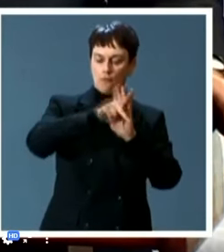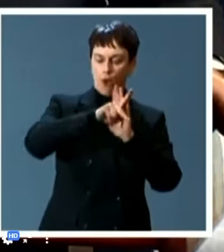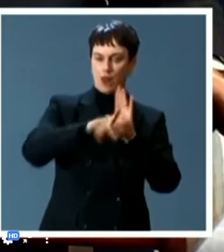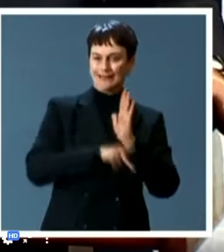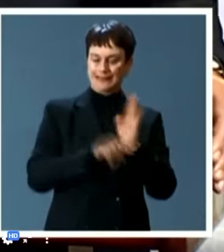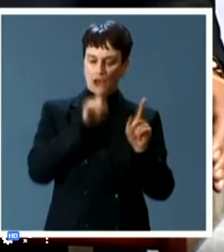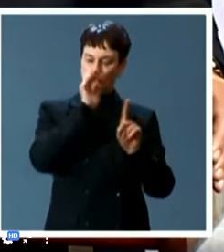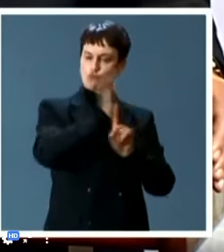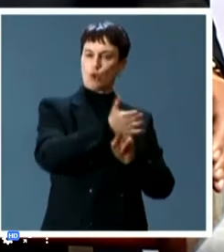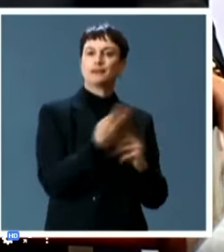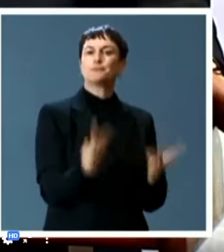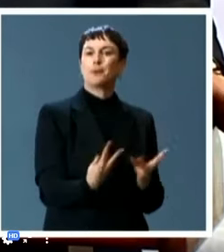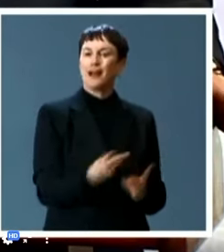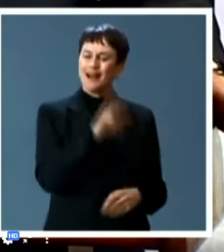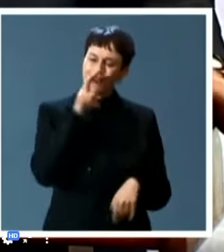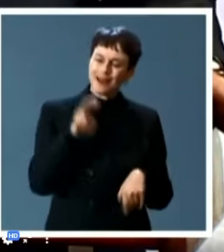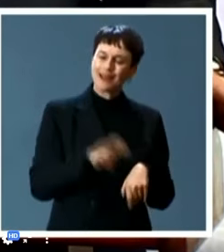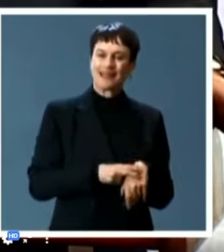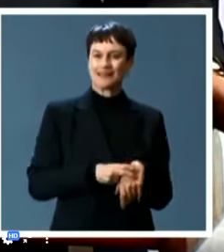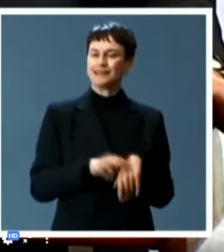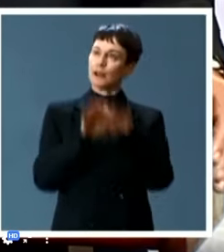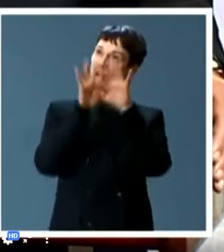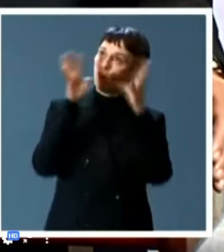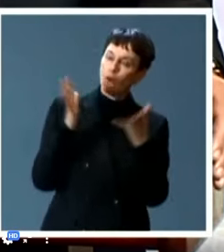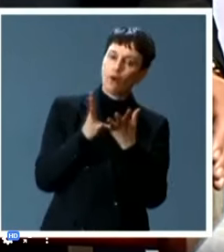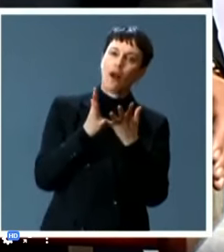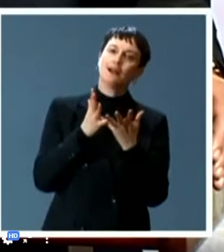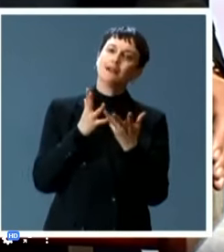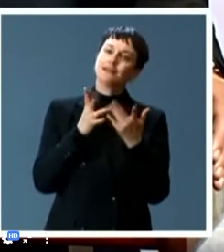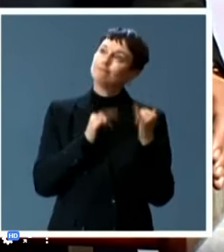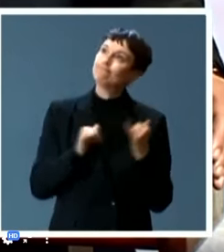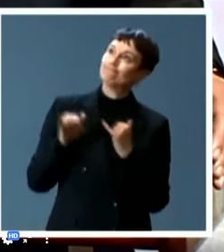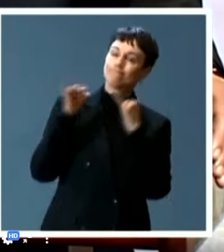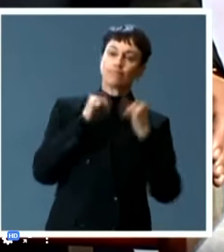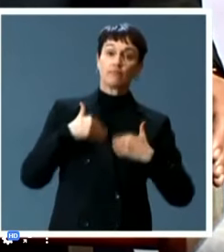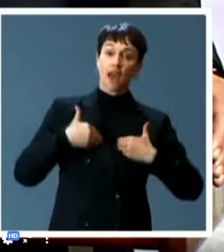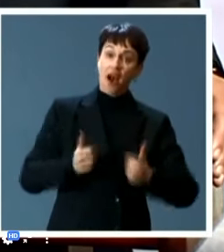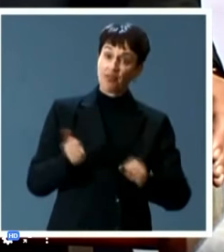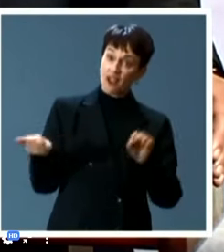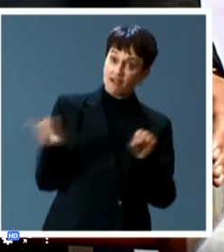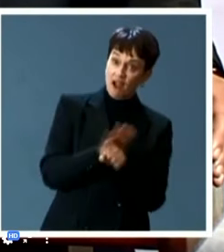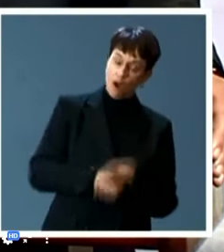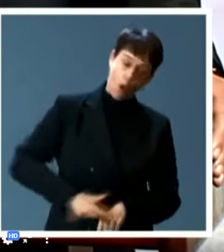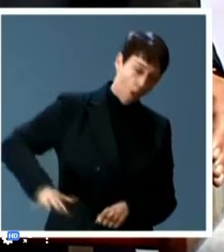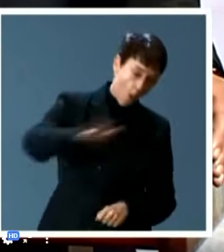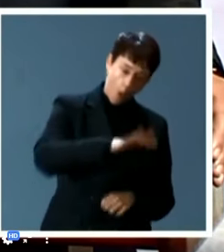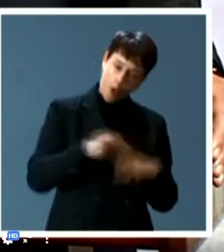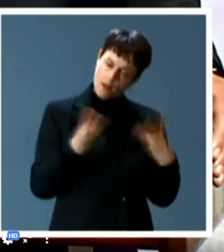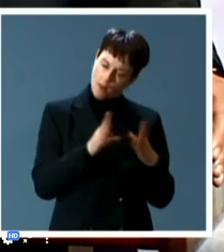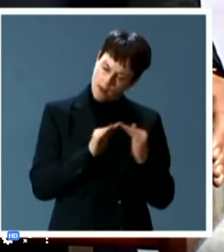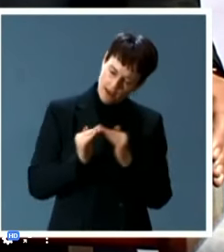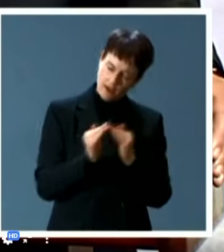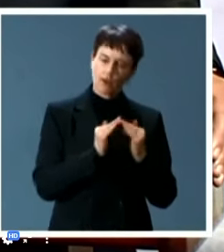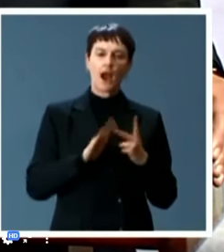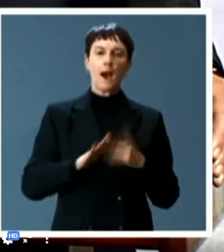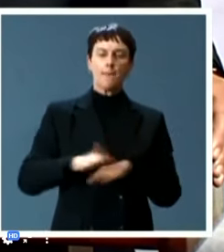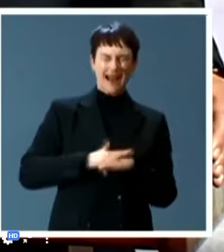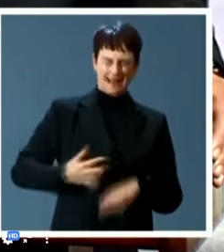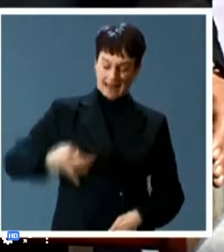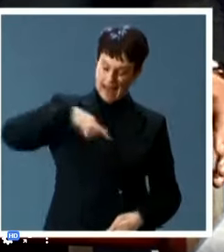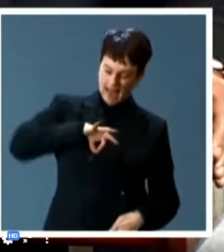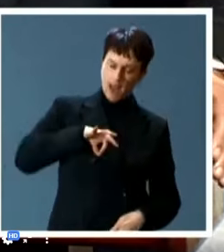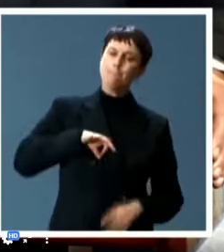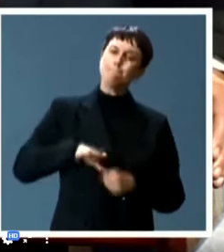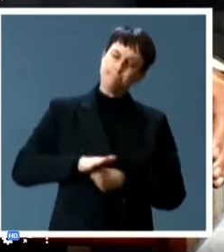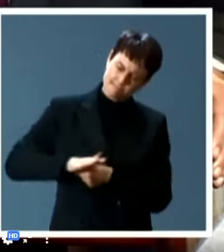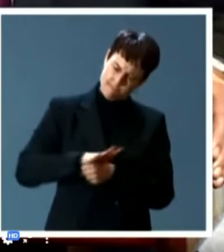new safety nets, including universal health coverage and the possibility of a universal basic income.